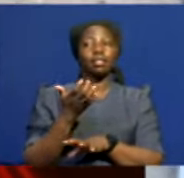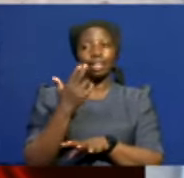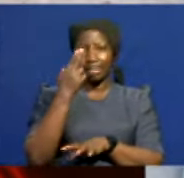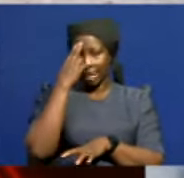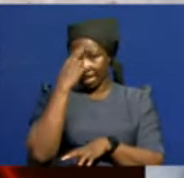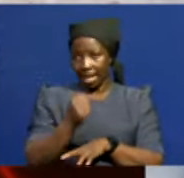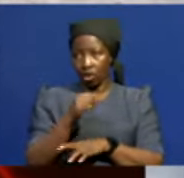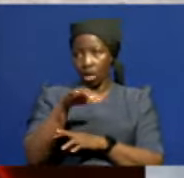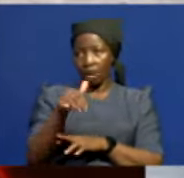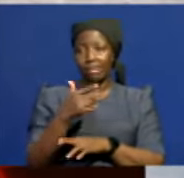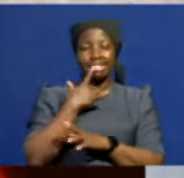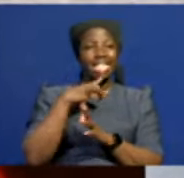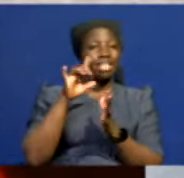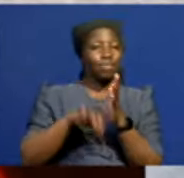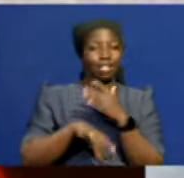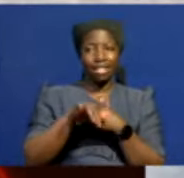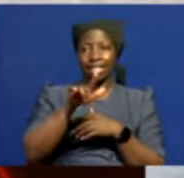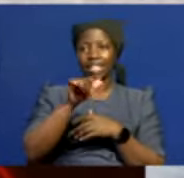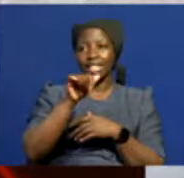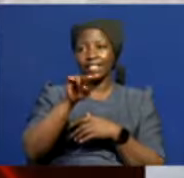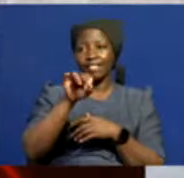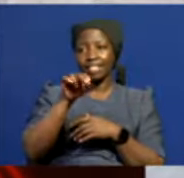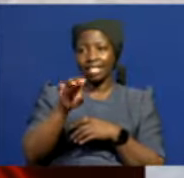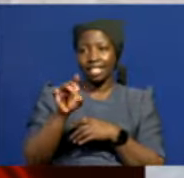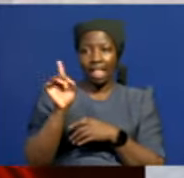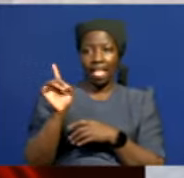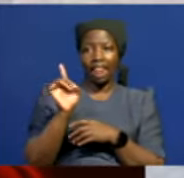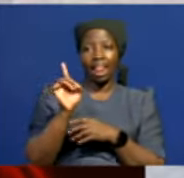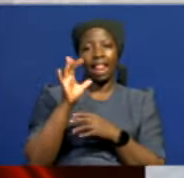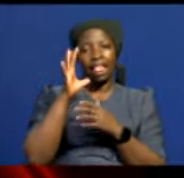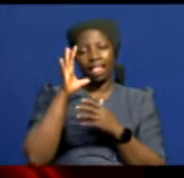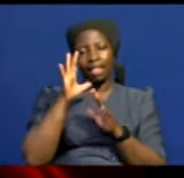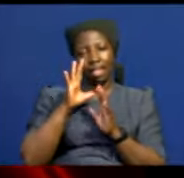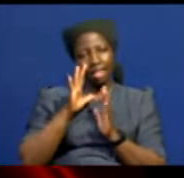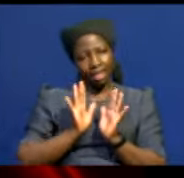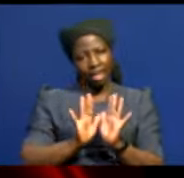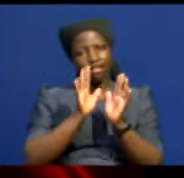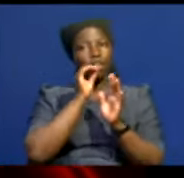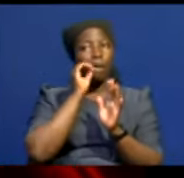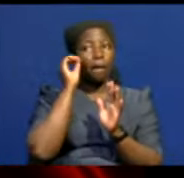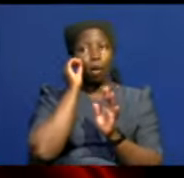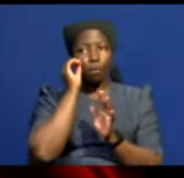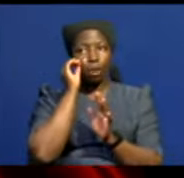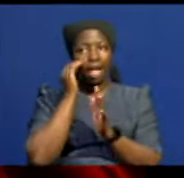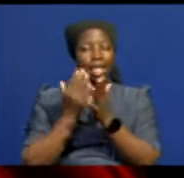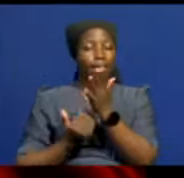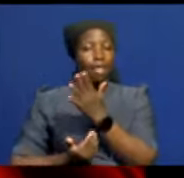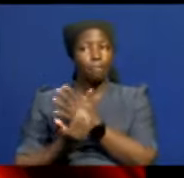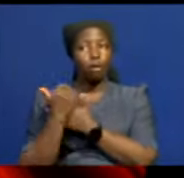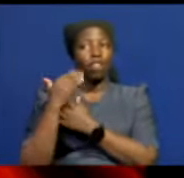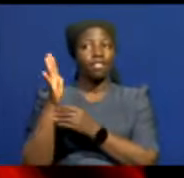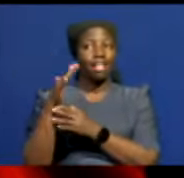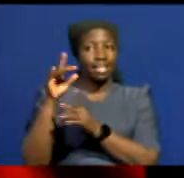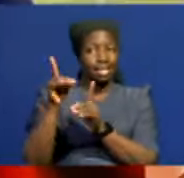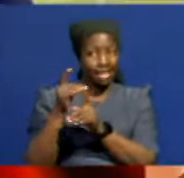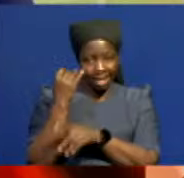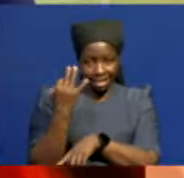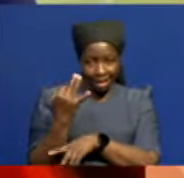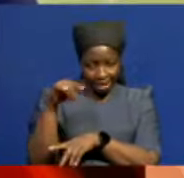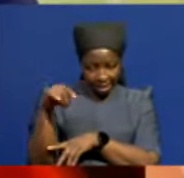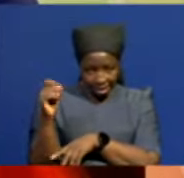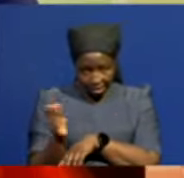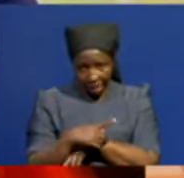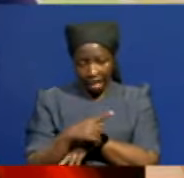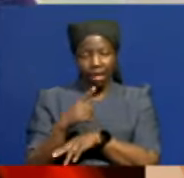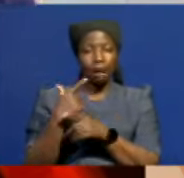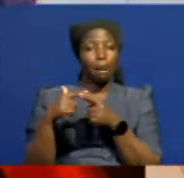says Lavin Atieno left their home on the morning of Thursday, on 3rd of this month, never to return, and efforts to